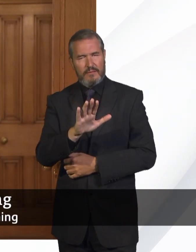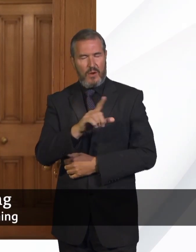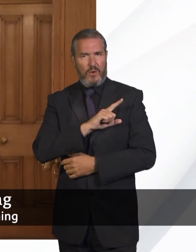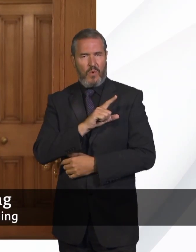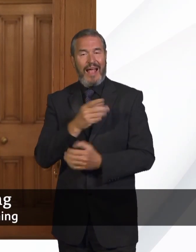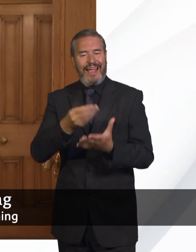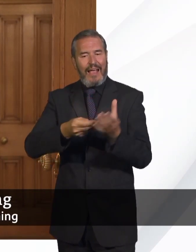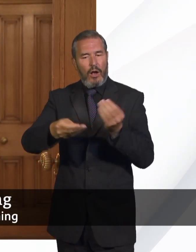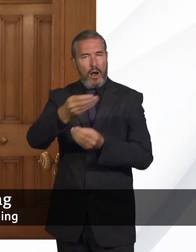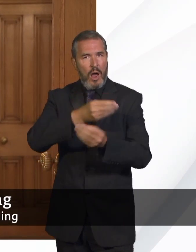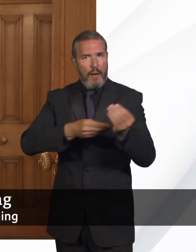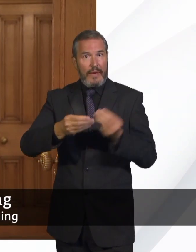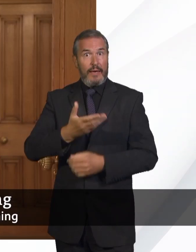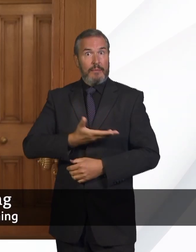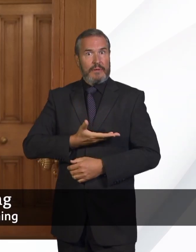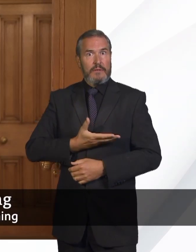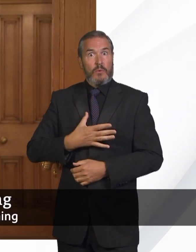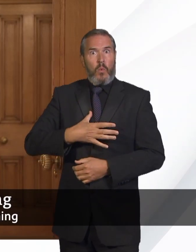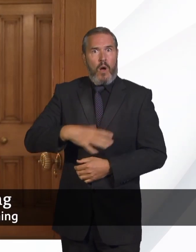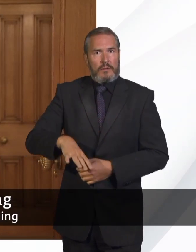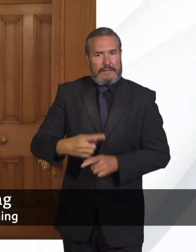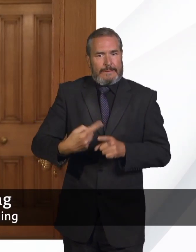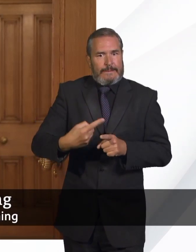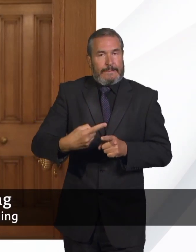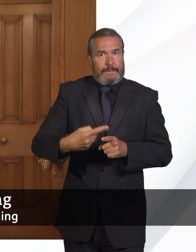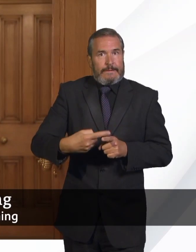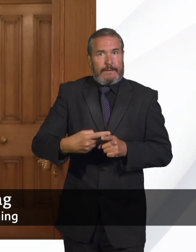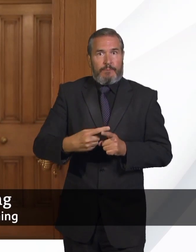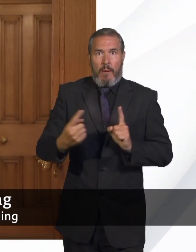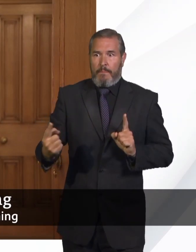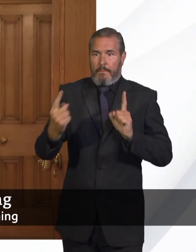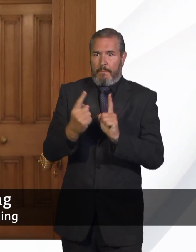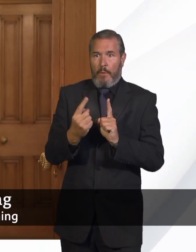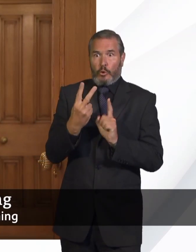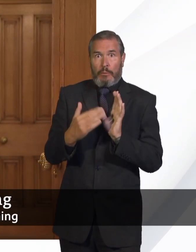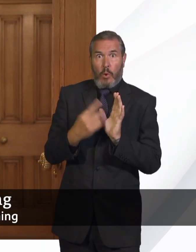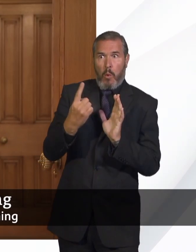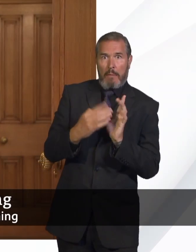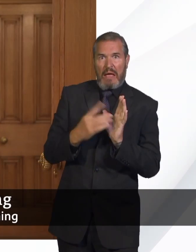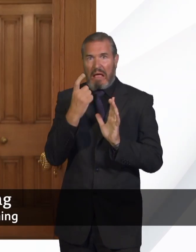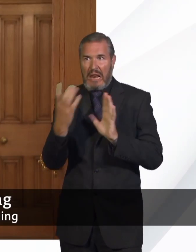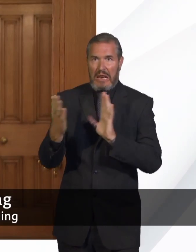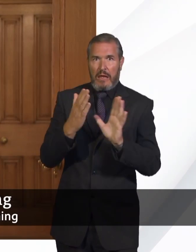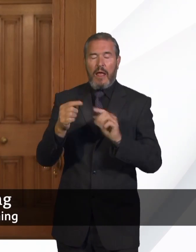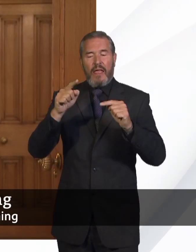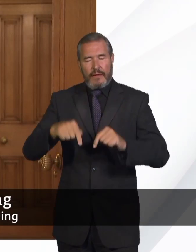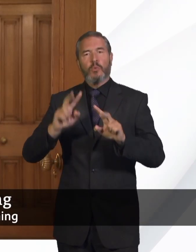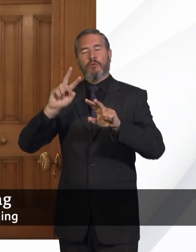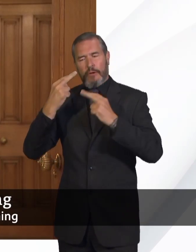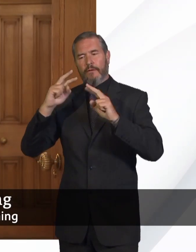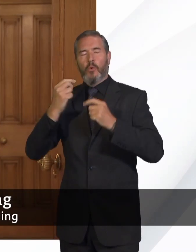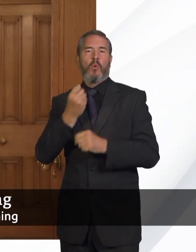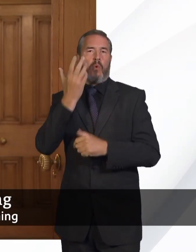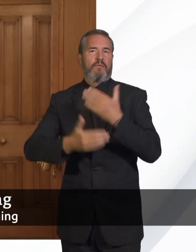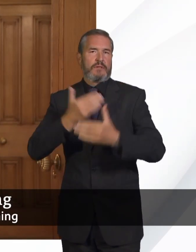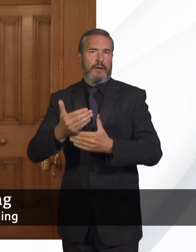for economic reasons, businesses will want to have a look at this 2-metre rule. As I said, with all of these matters, we keep this under